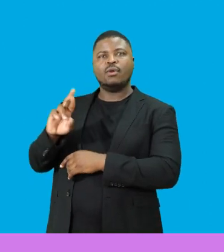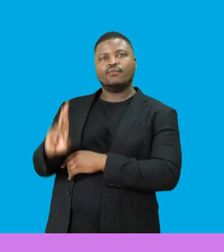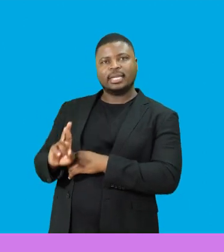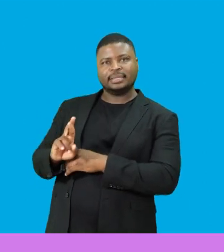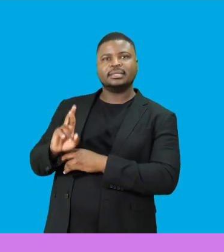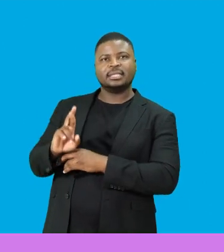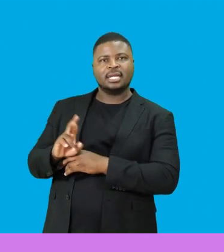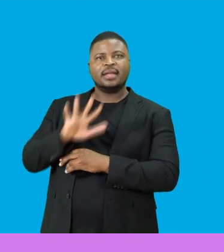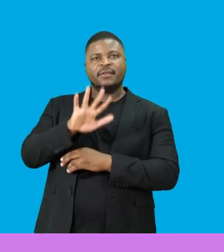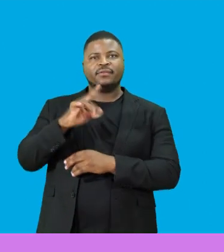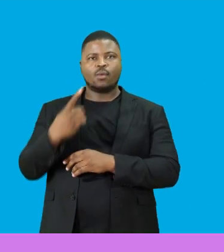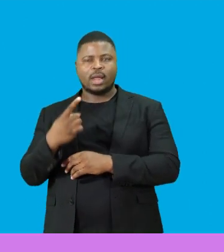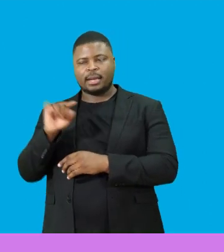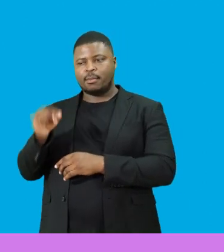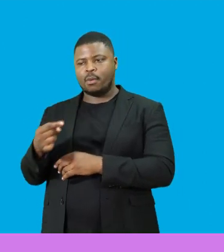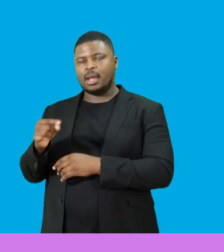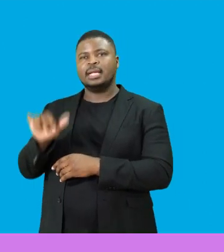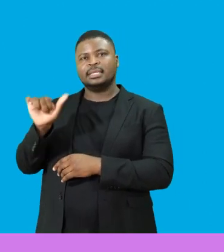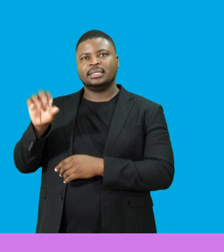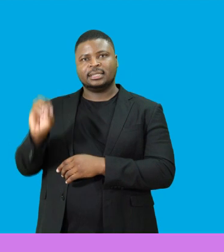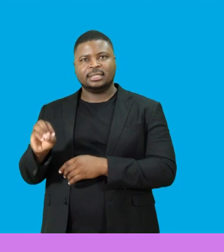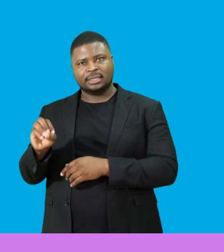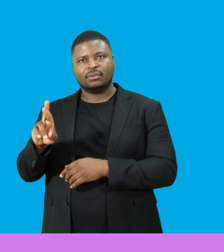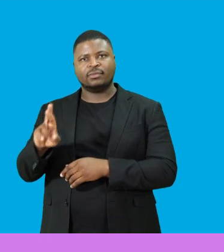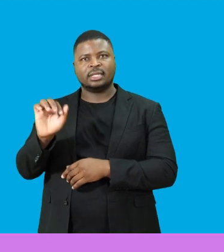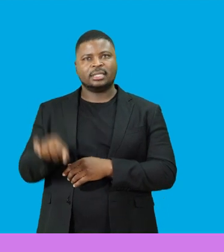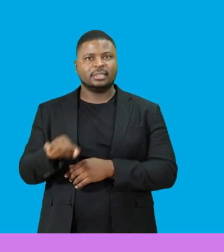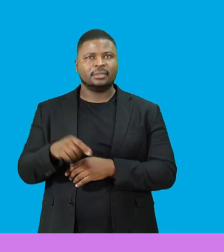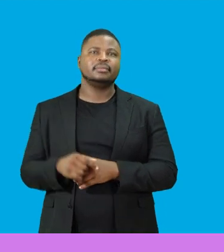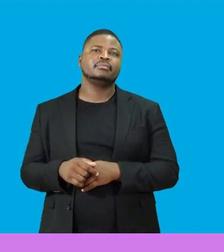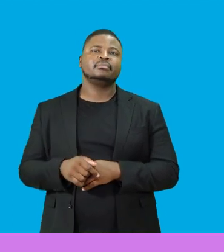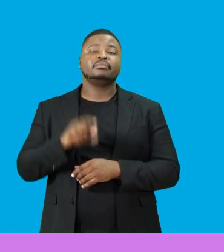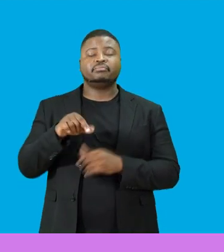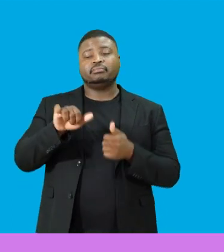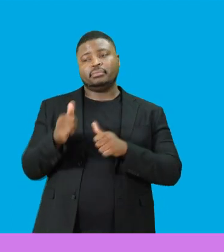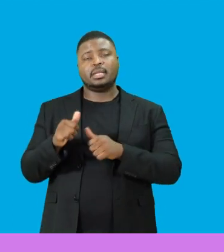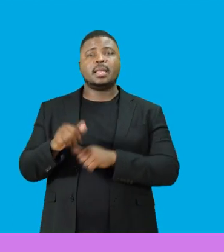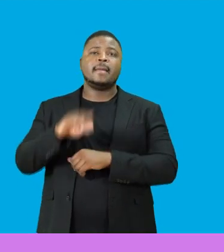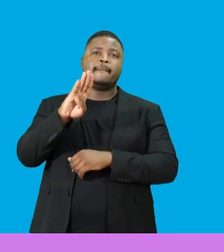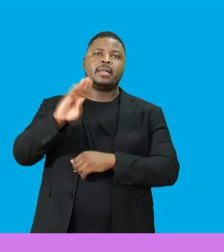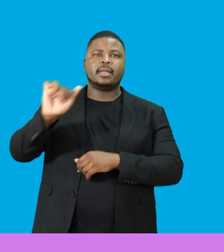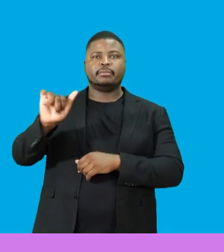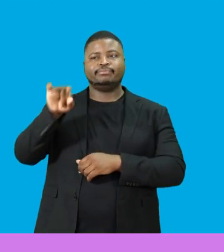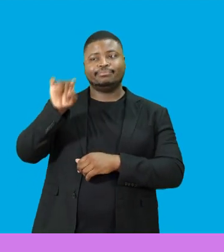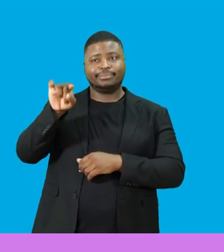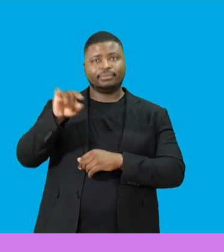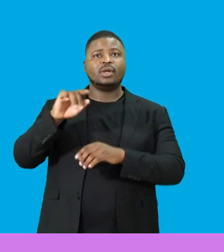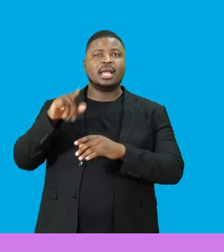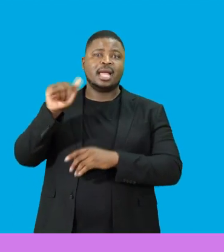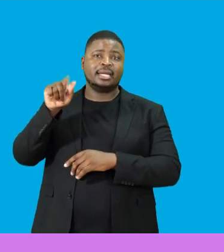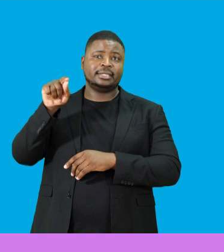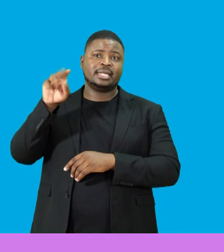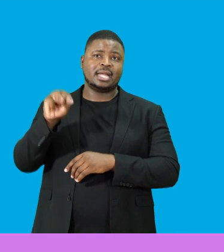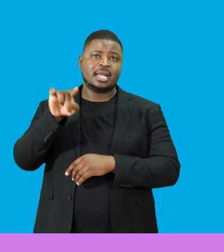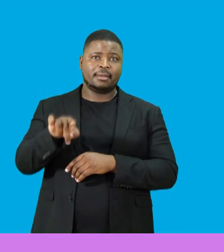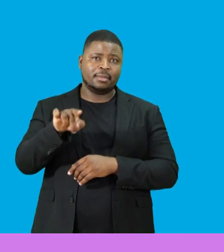51 rand 60 cents. This is for the branch only. Then for the bank ATM. For the bank ATM,